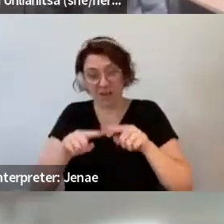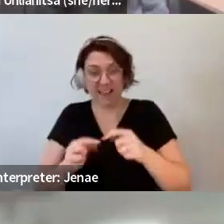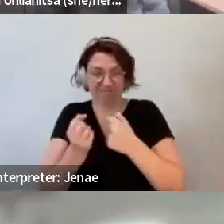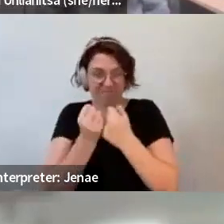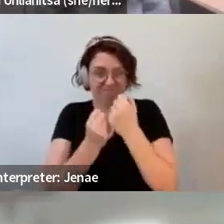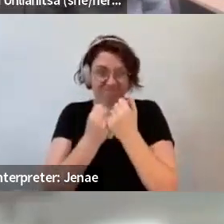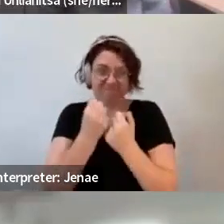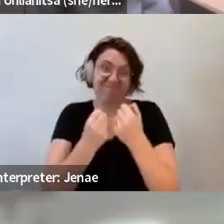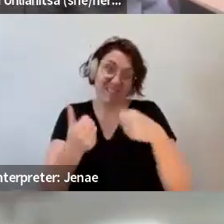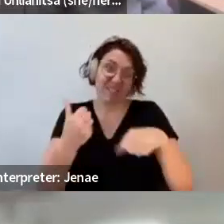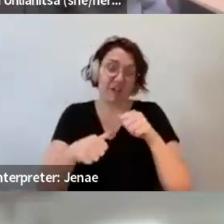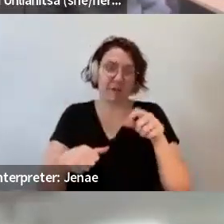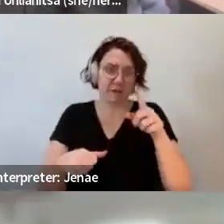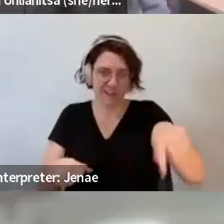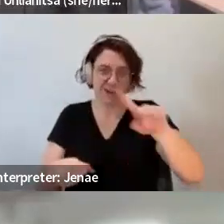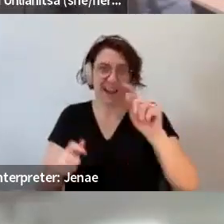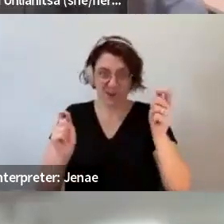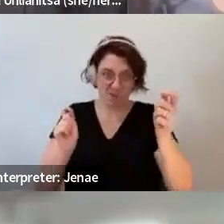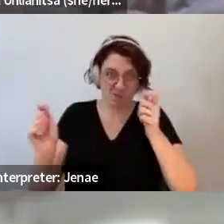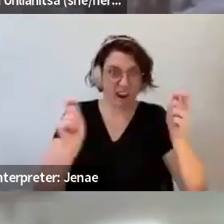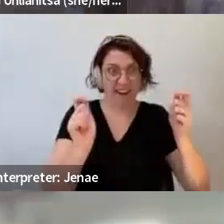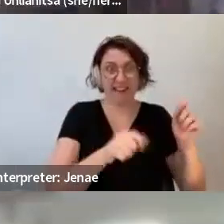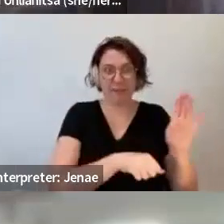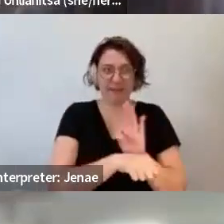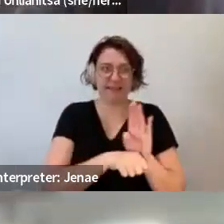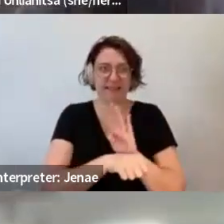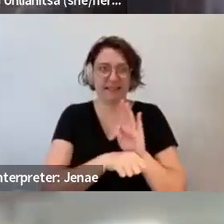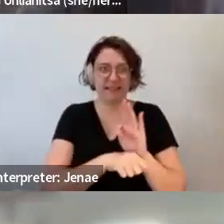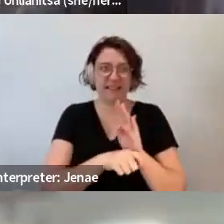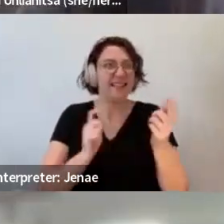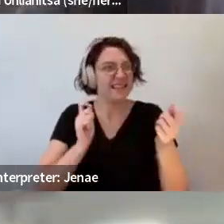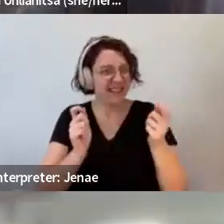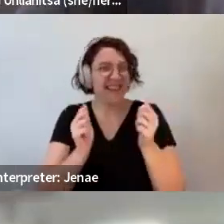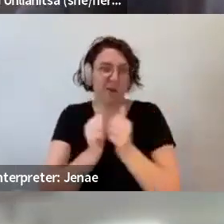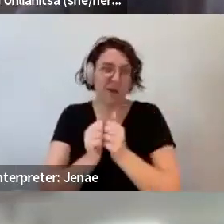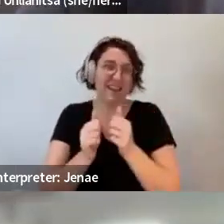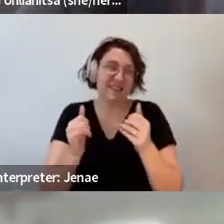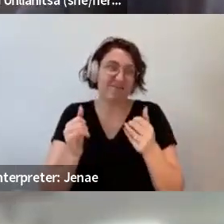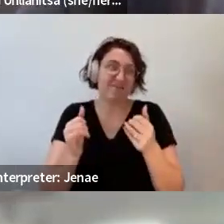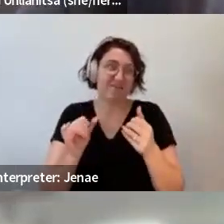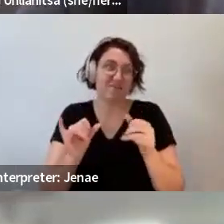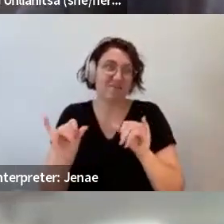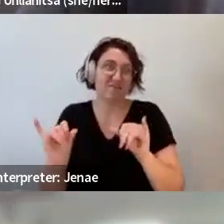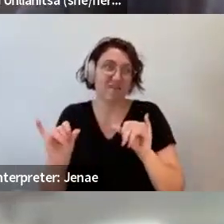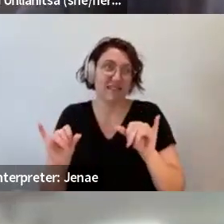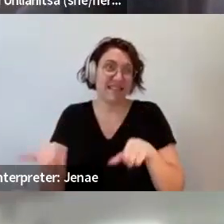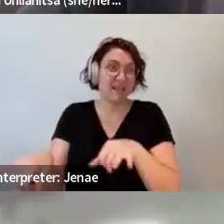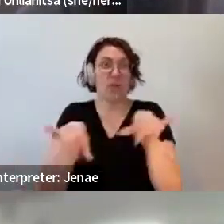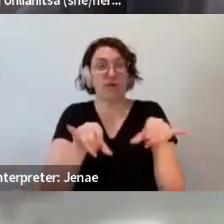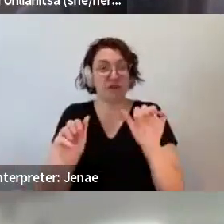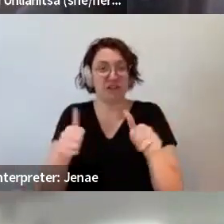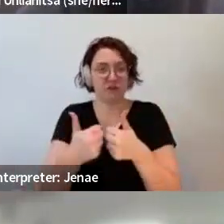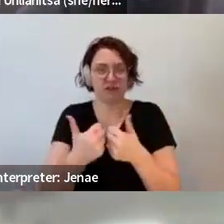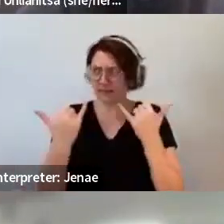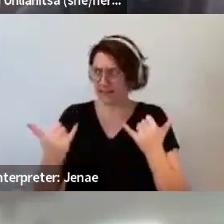you guys are running these businesses and dealing with a lot of the same types of challenges, and looking at now new